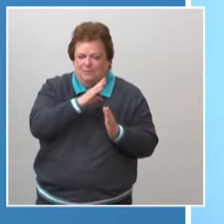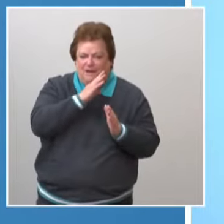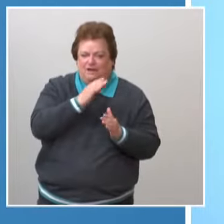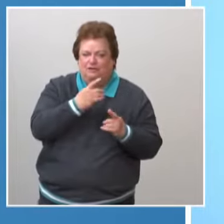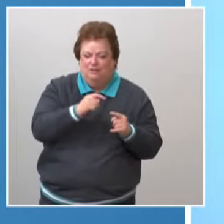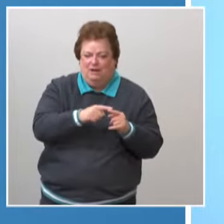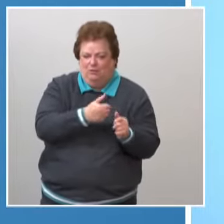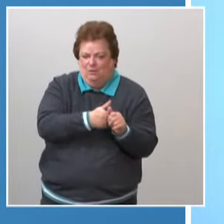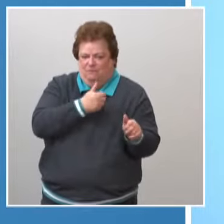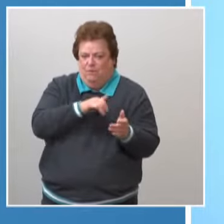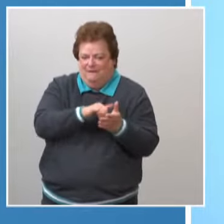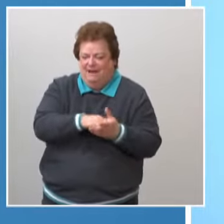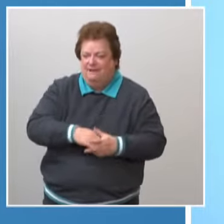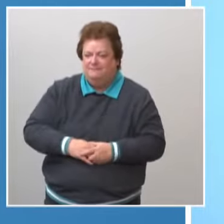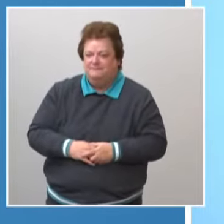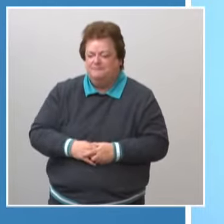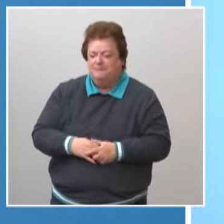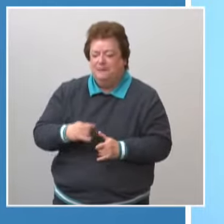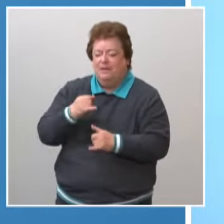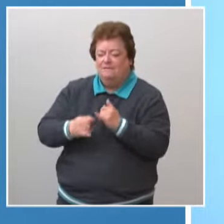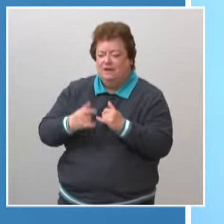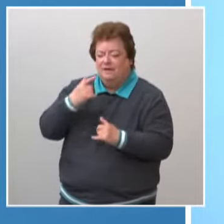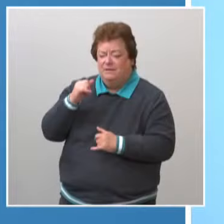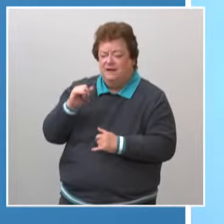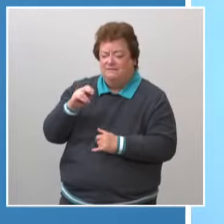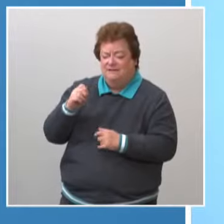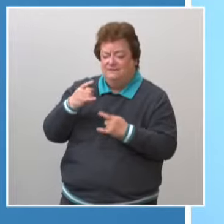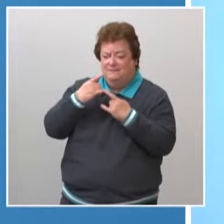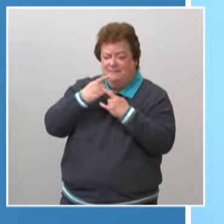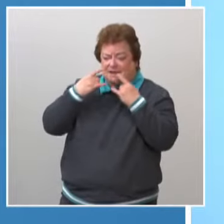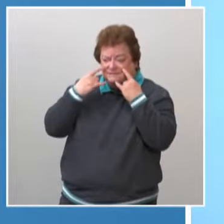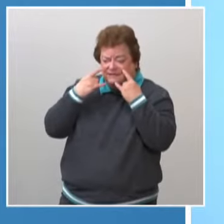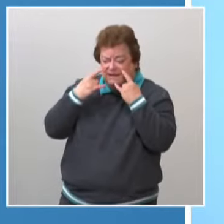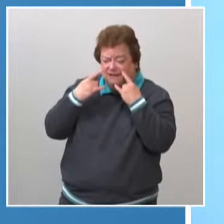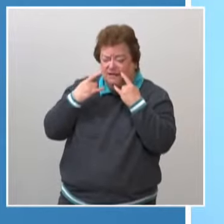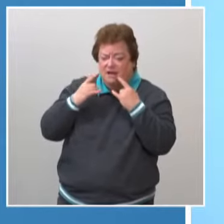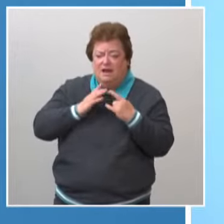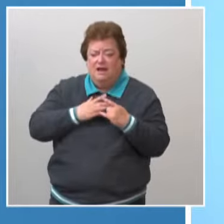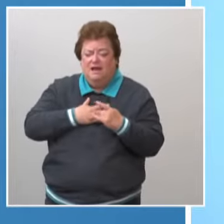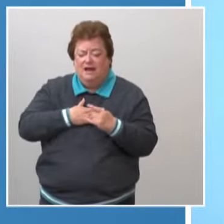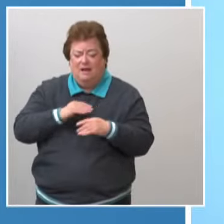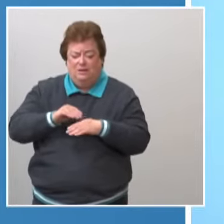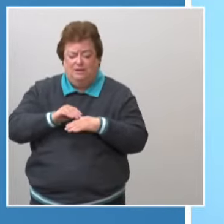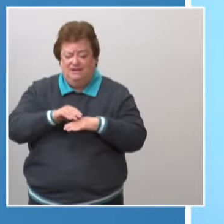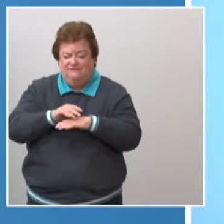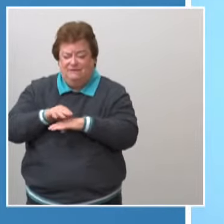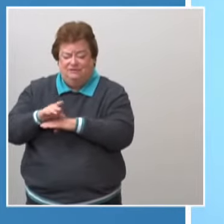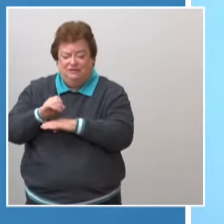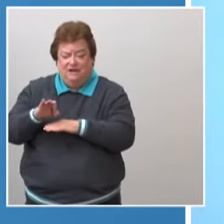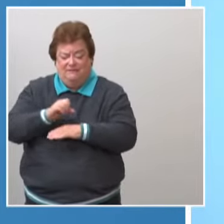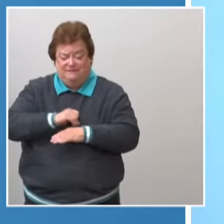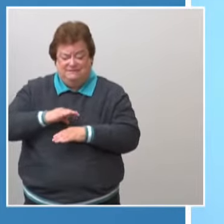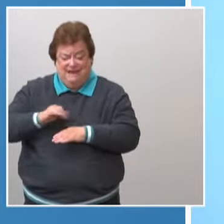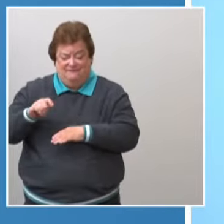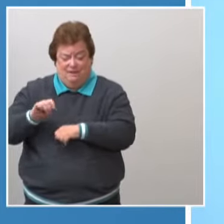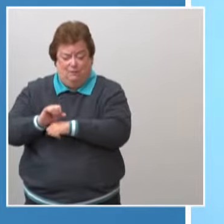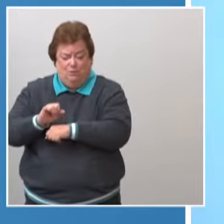possible. And finally, because of universal masking, we're thankful that our infection of our staff at work is